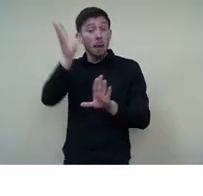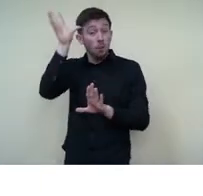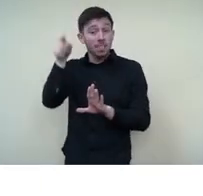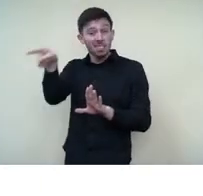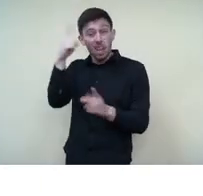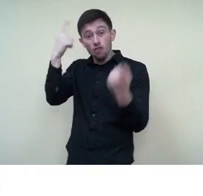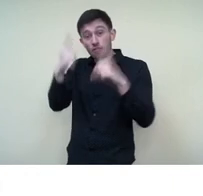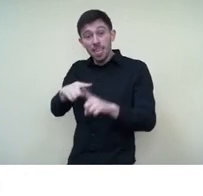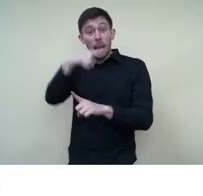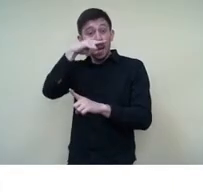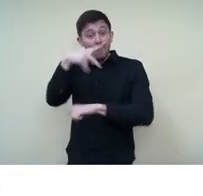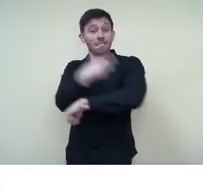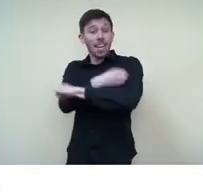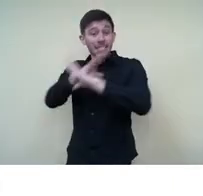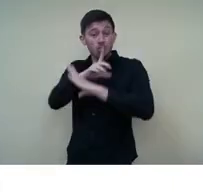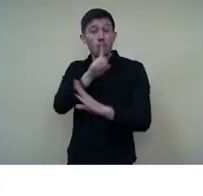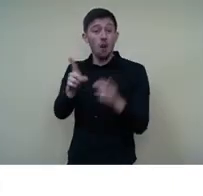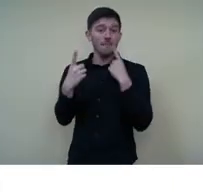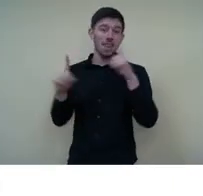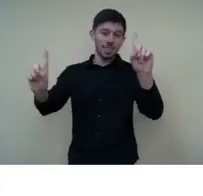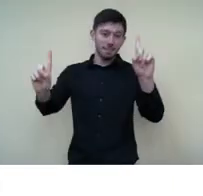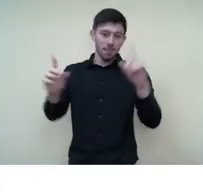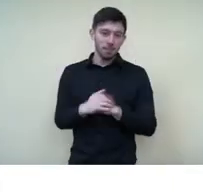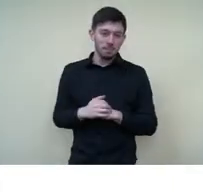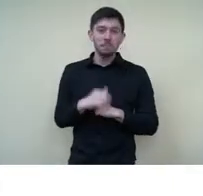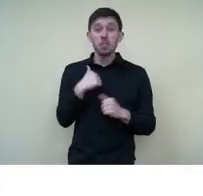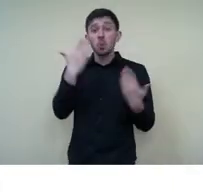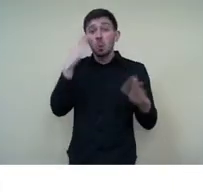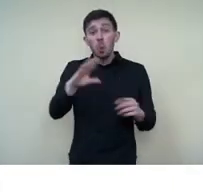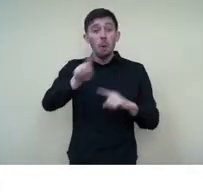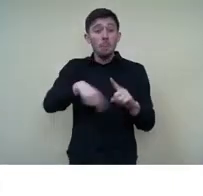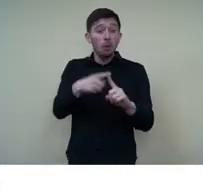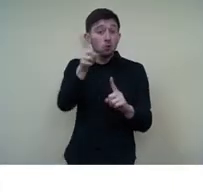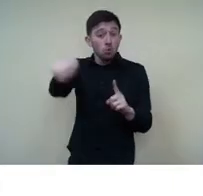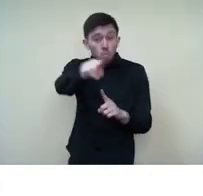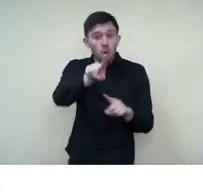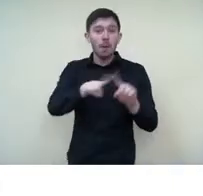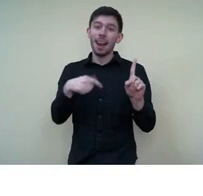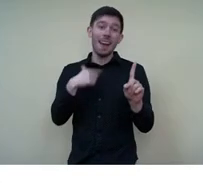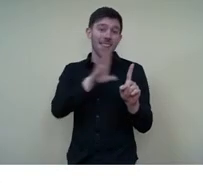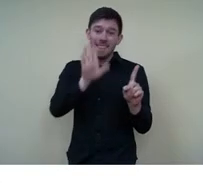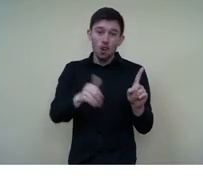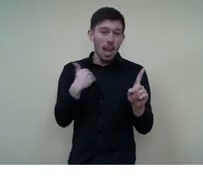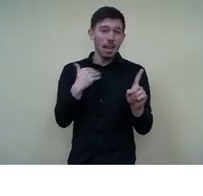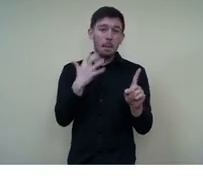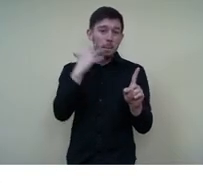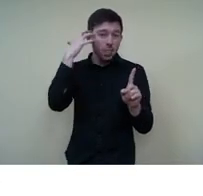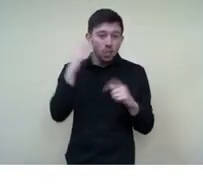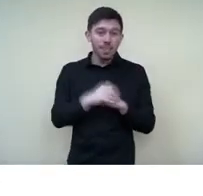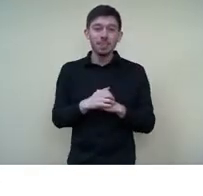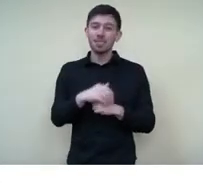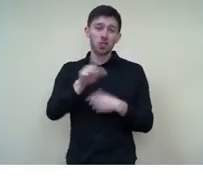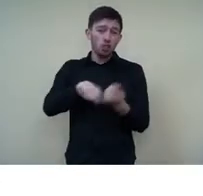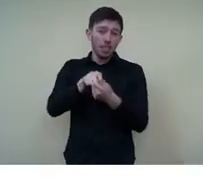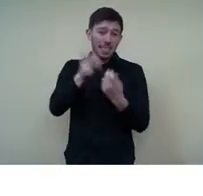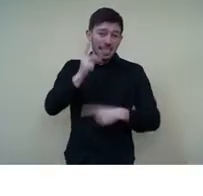that childhood vaccines were effective. Now, I don't know about you guys, but I have never had measles. I have never had certain